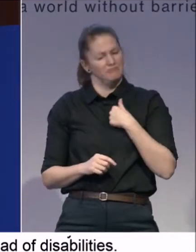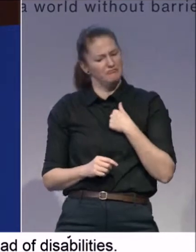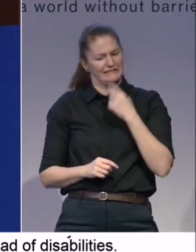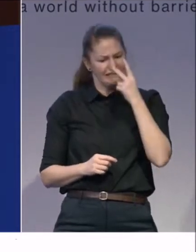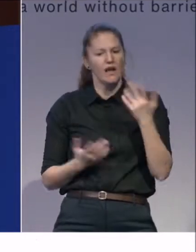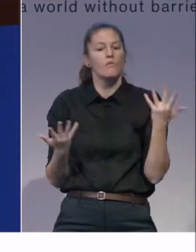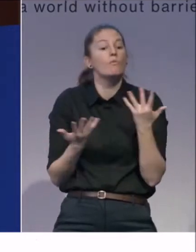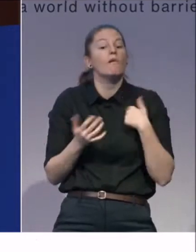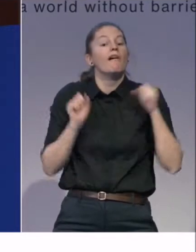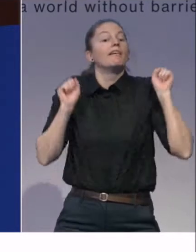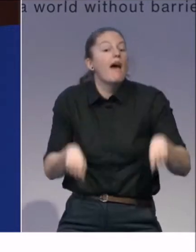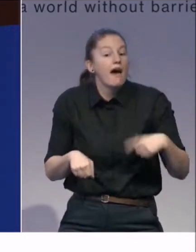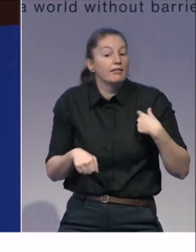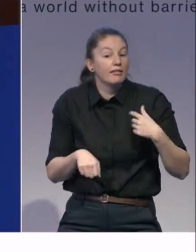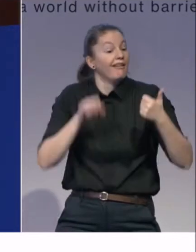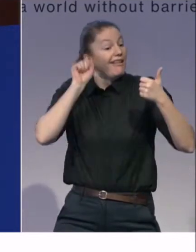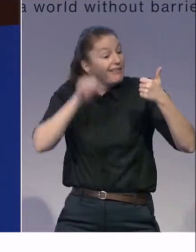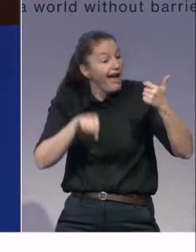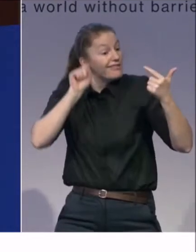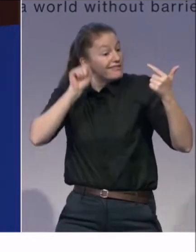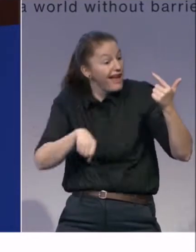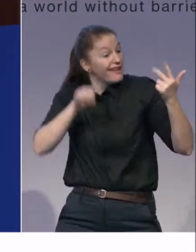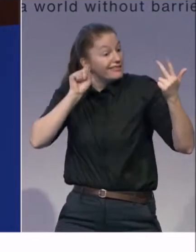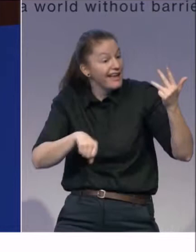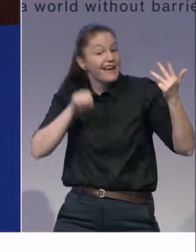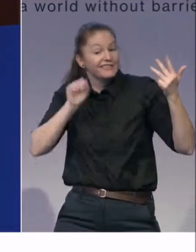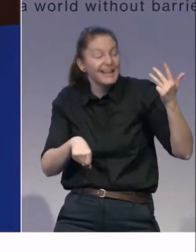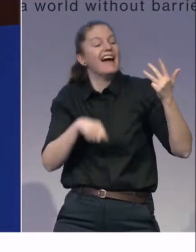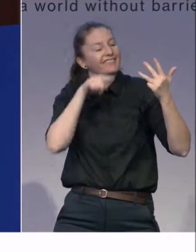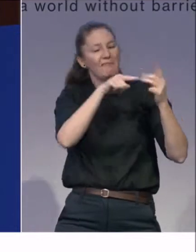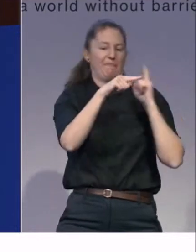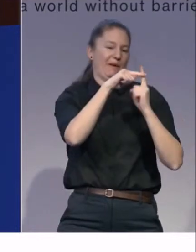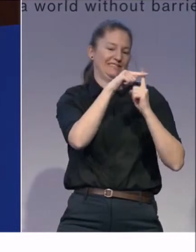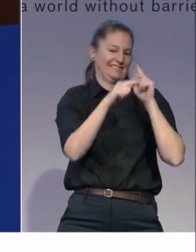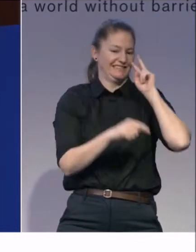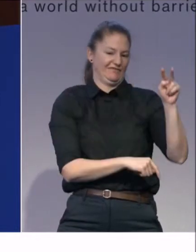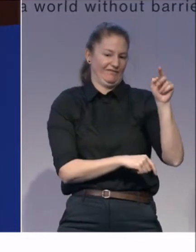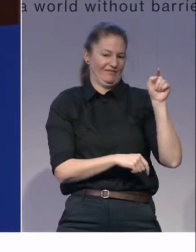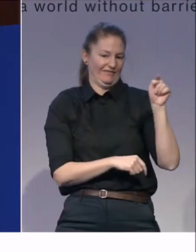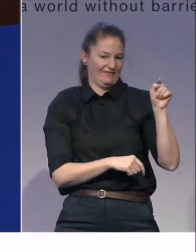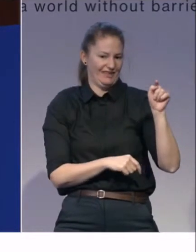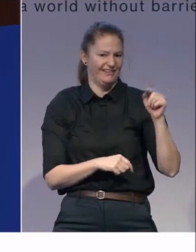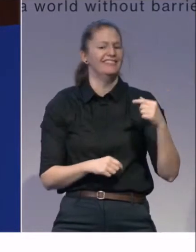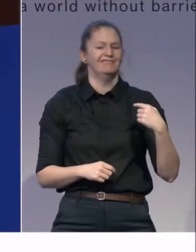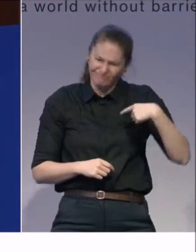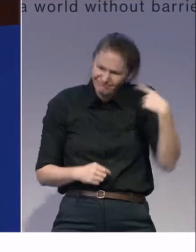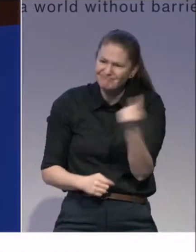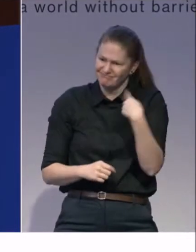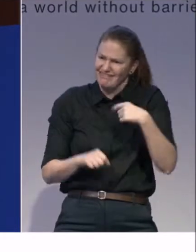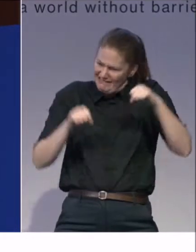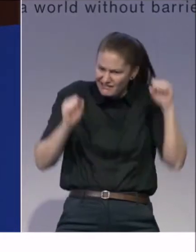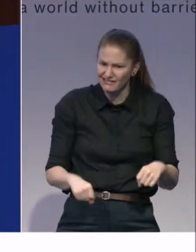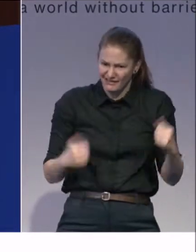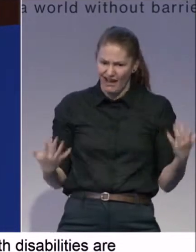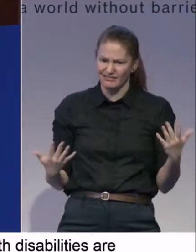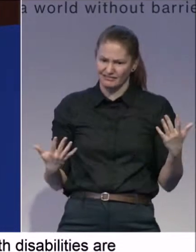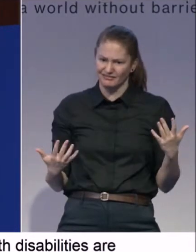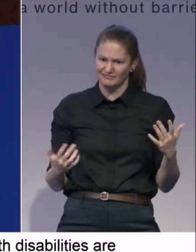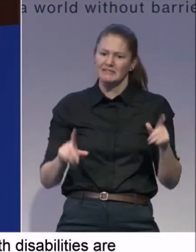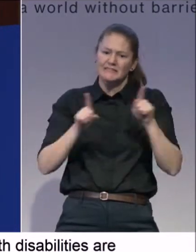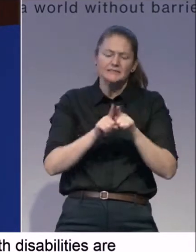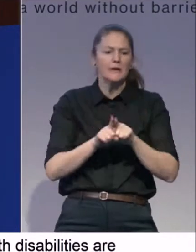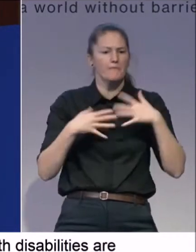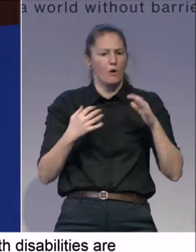be free of that and to really know that we can do. We can